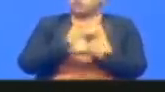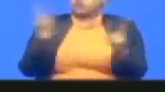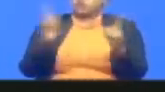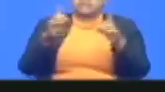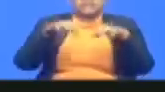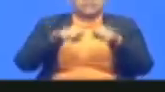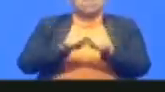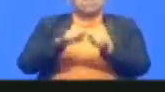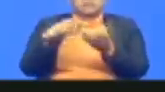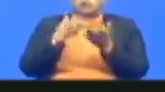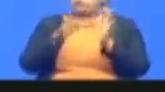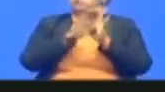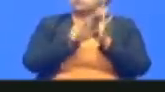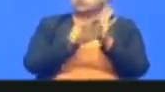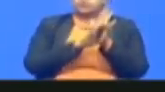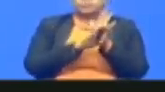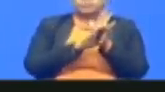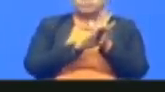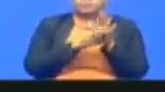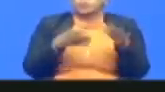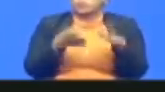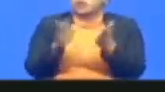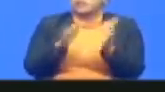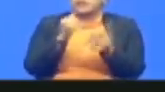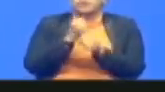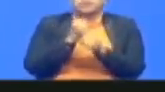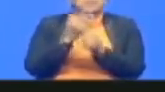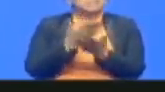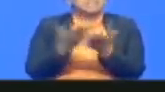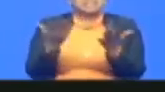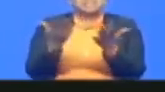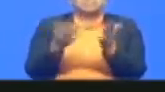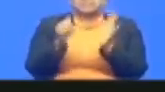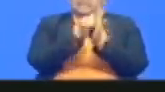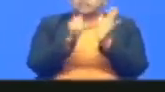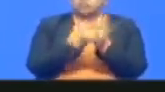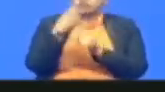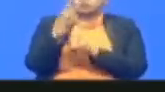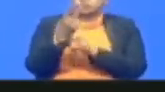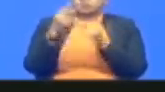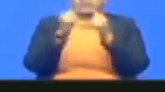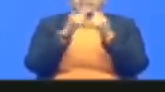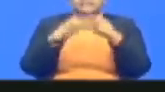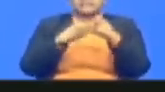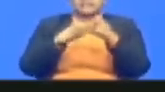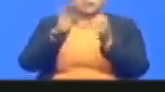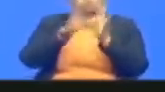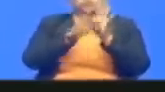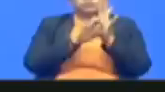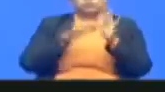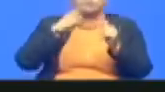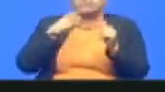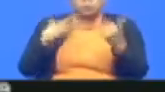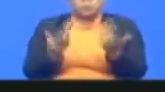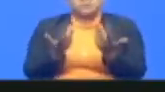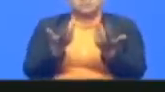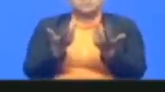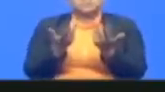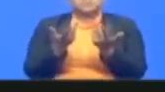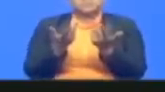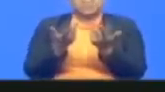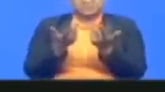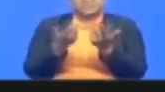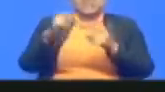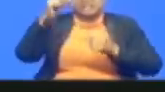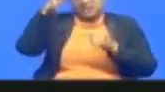our constitution, the way they want to do. There's no budget. Article 218 of the constitution says that the two levels of government would